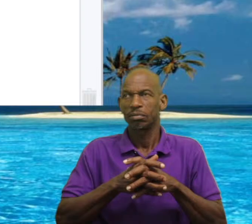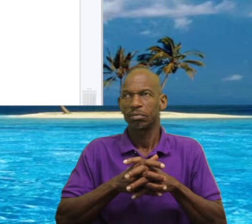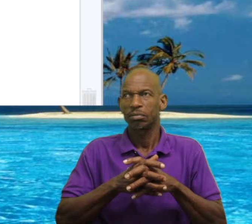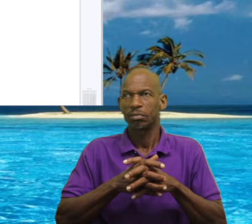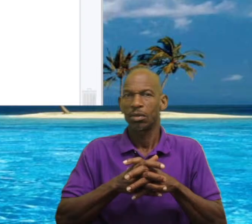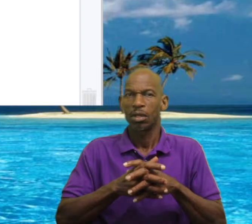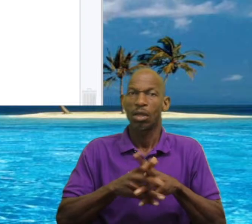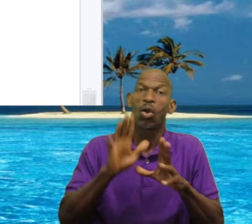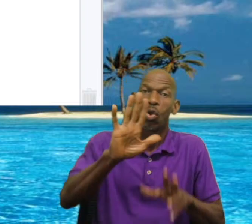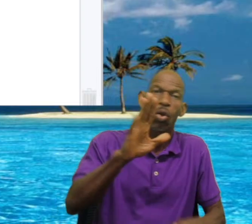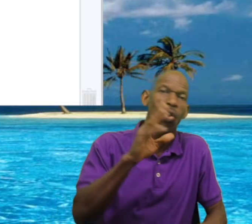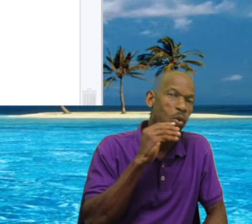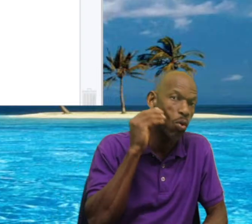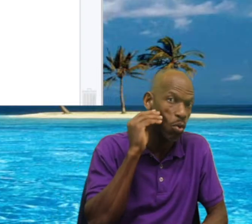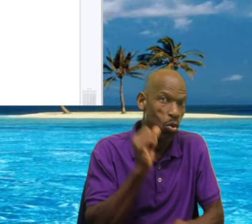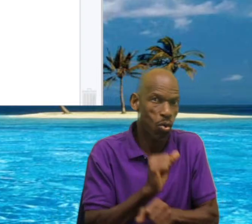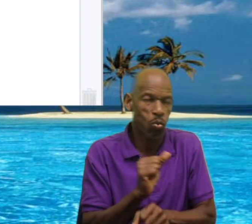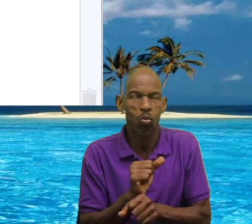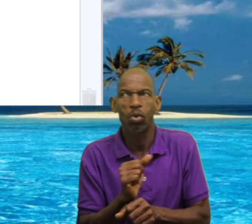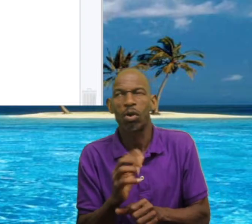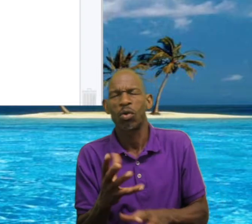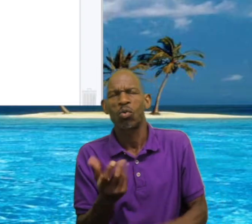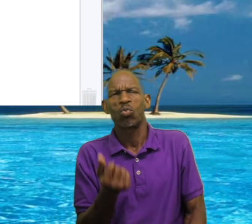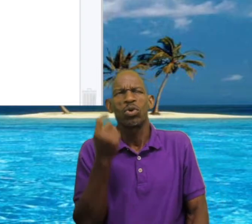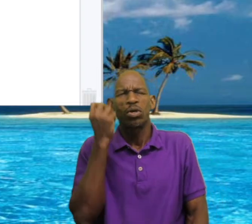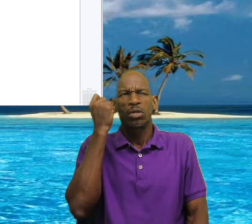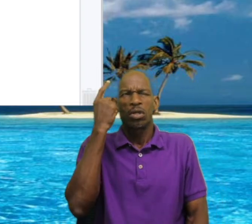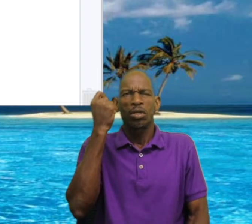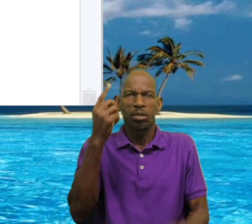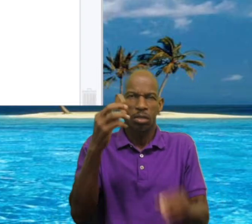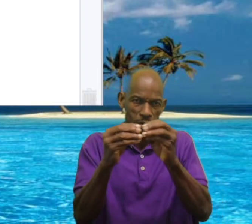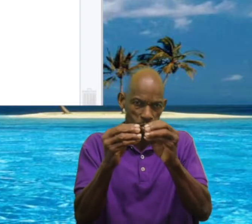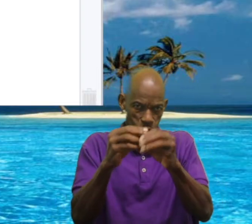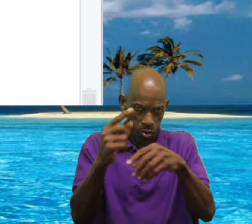home lesson because we want to reinforce this.